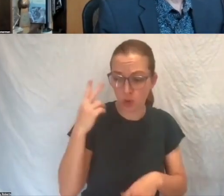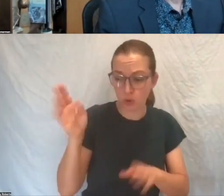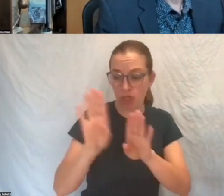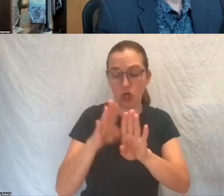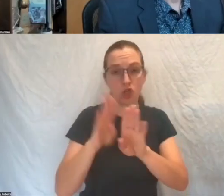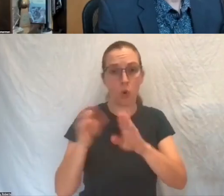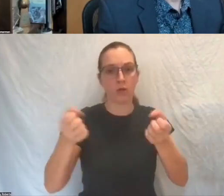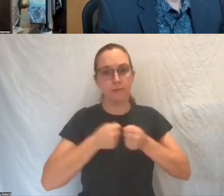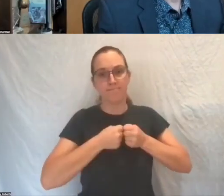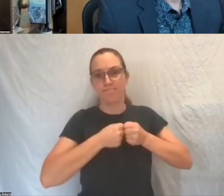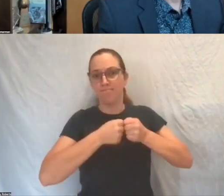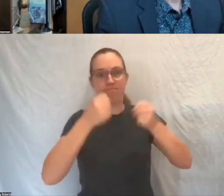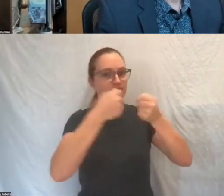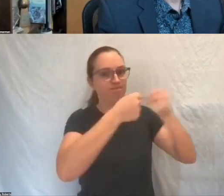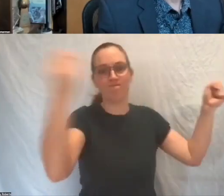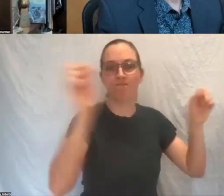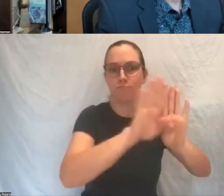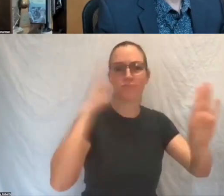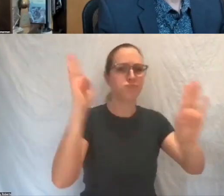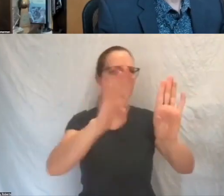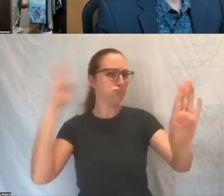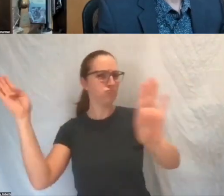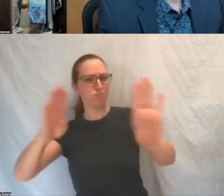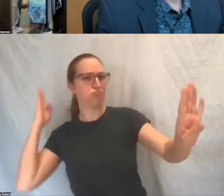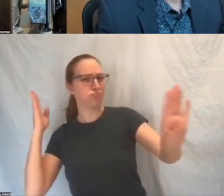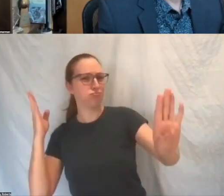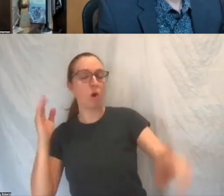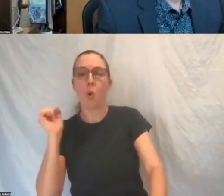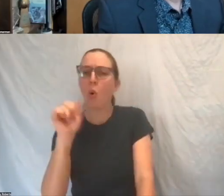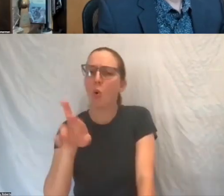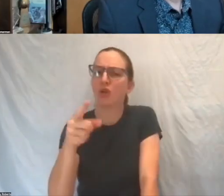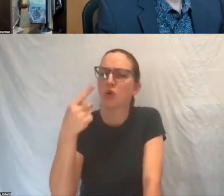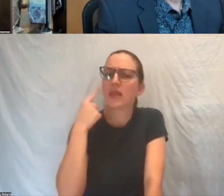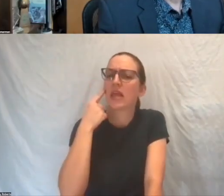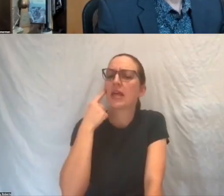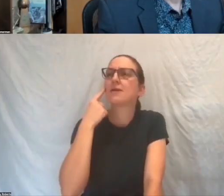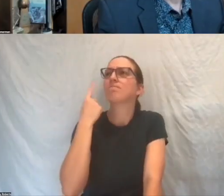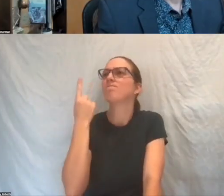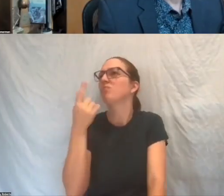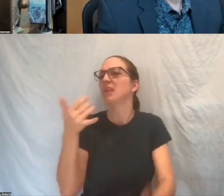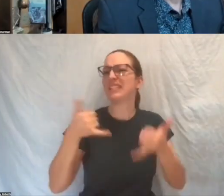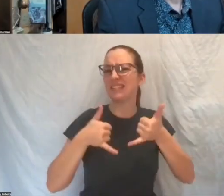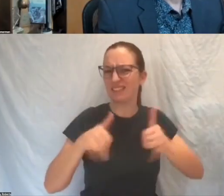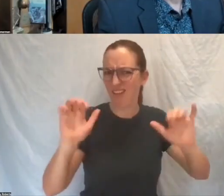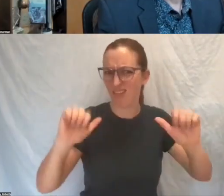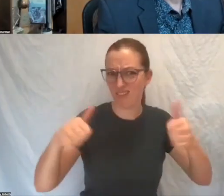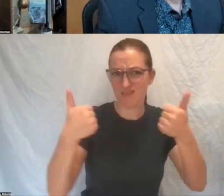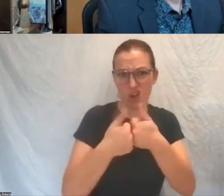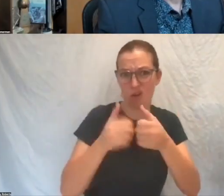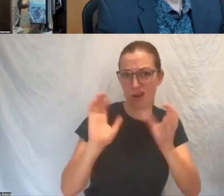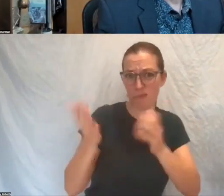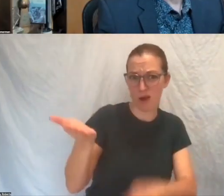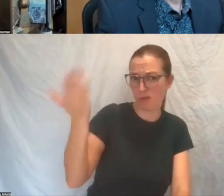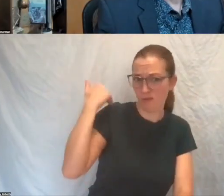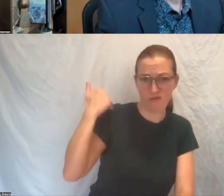up, or do you think like it's still as challenging as it was 10